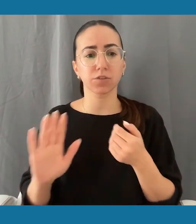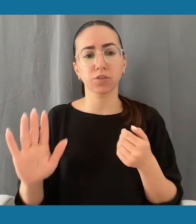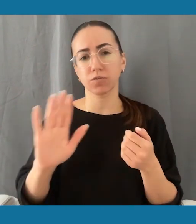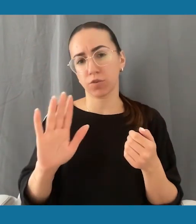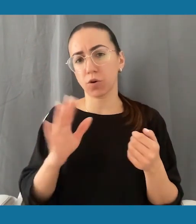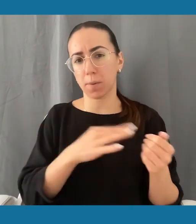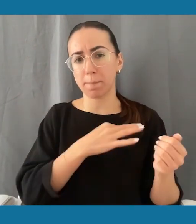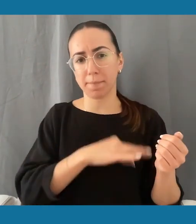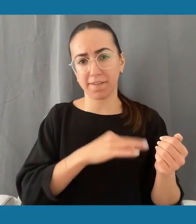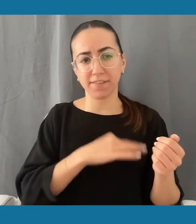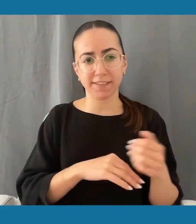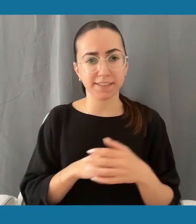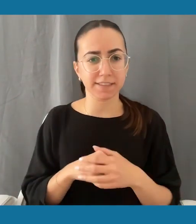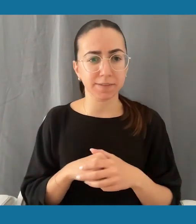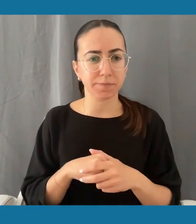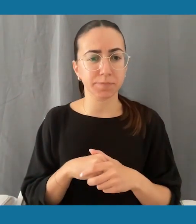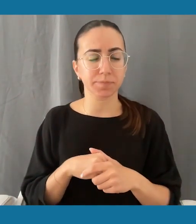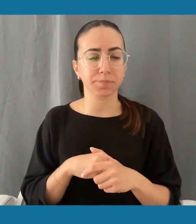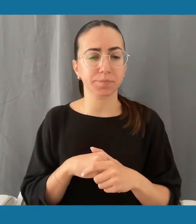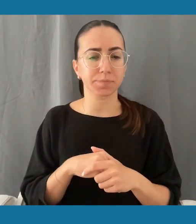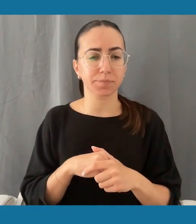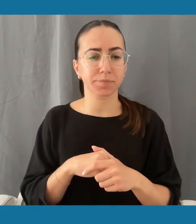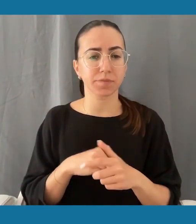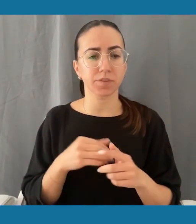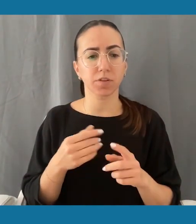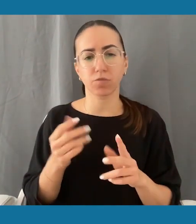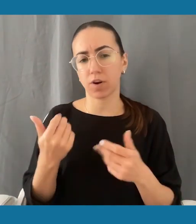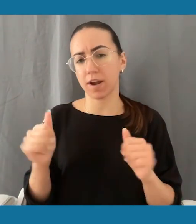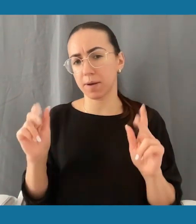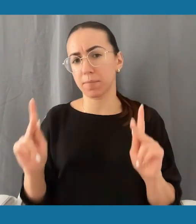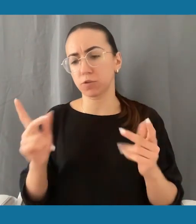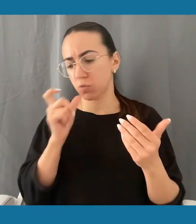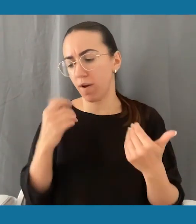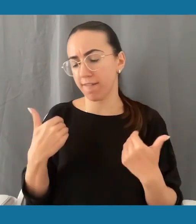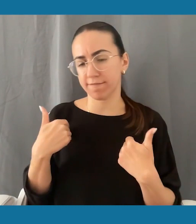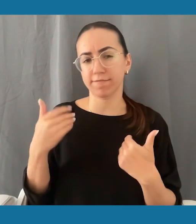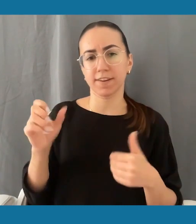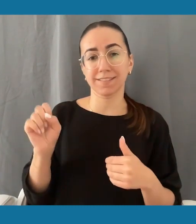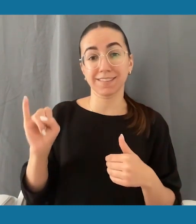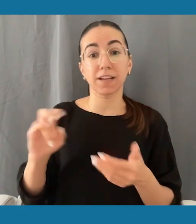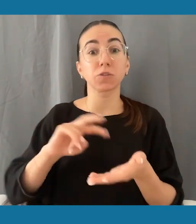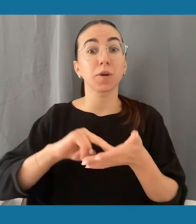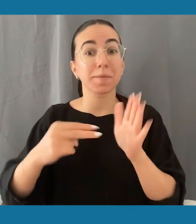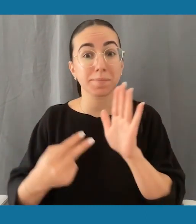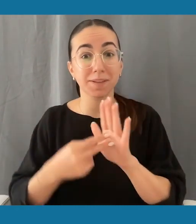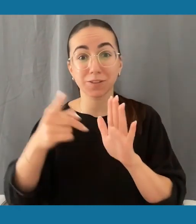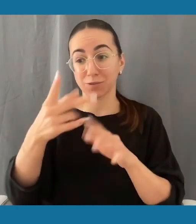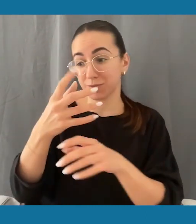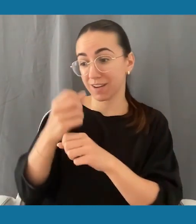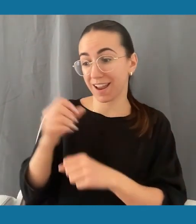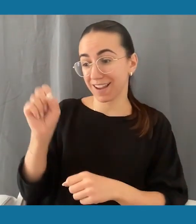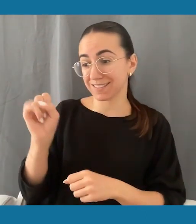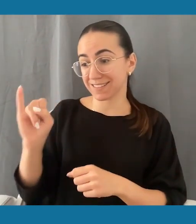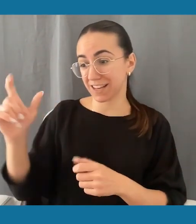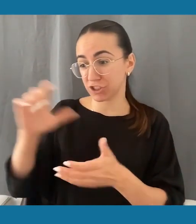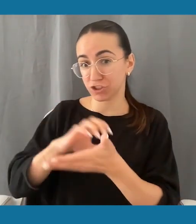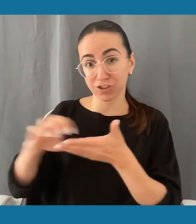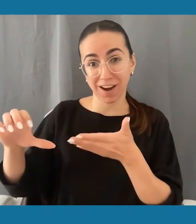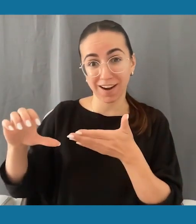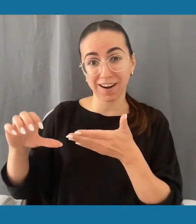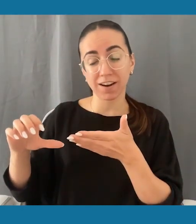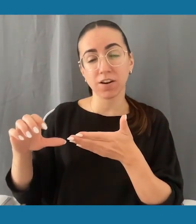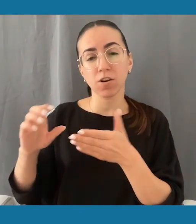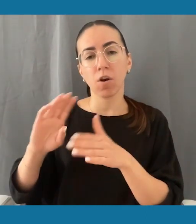to a recipient of SSI benefits, which now means that when you get your SSI check, all of it